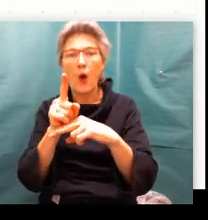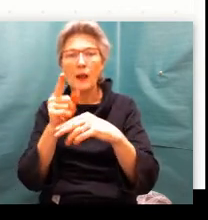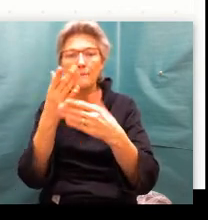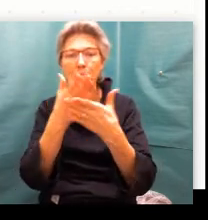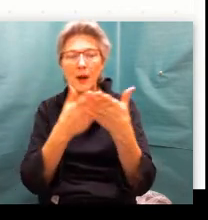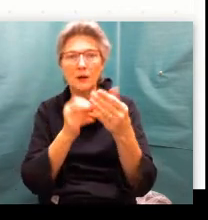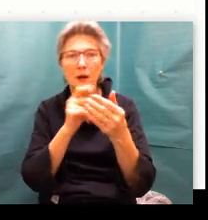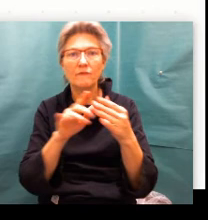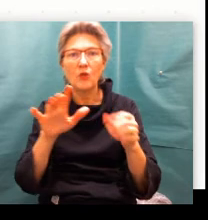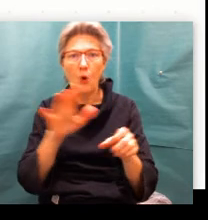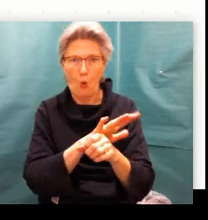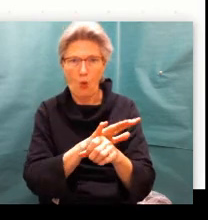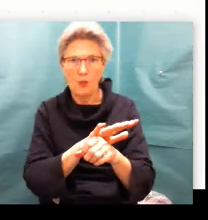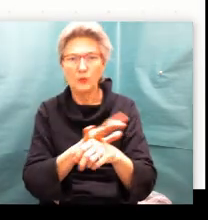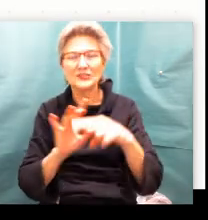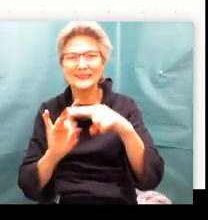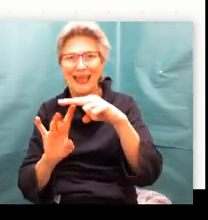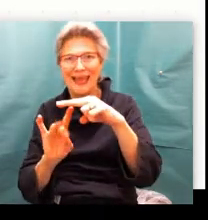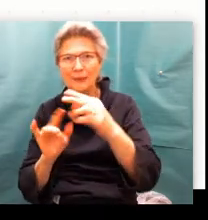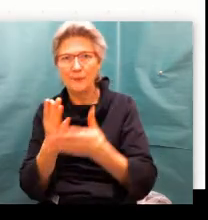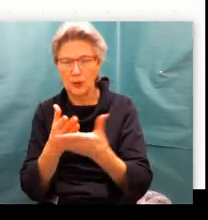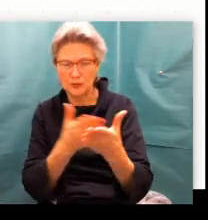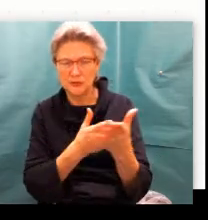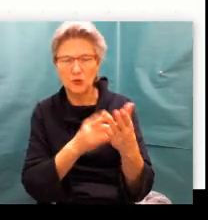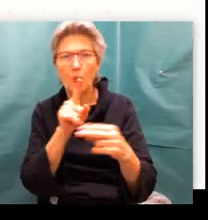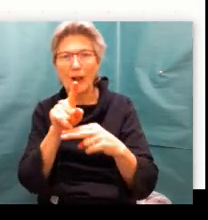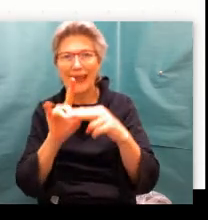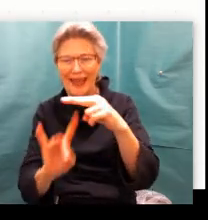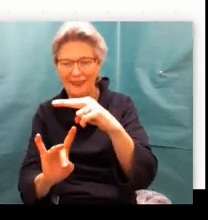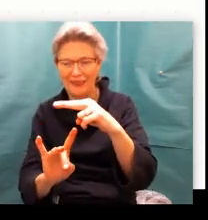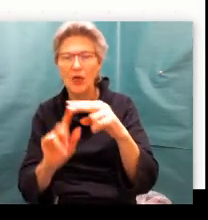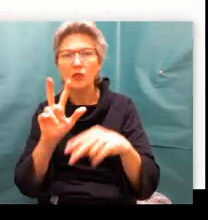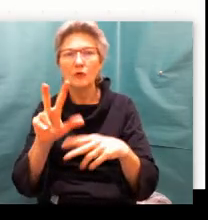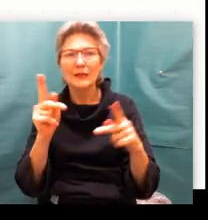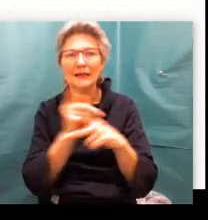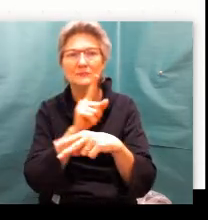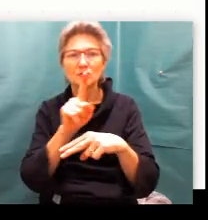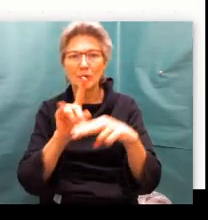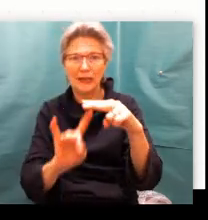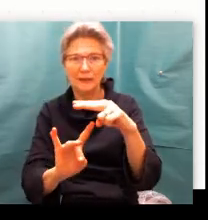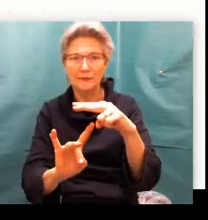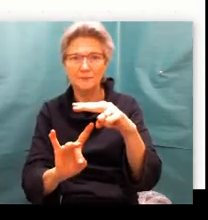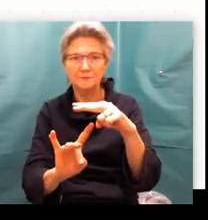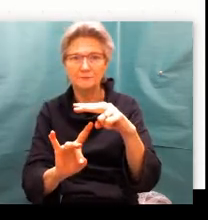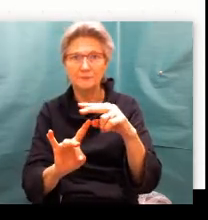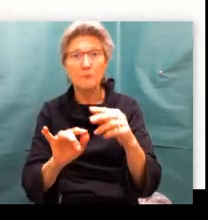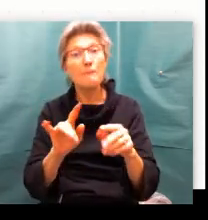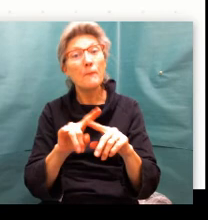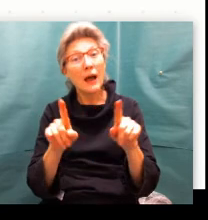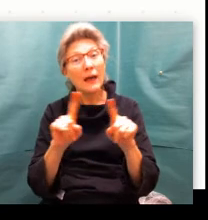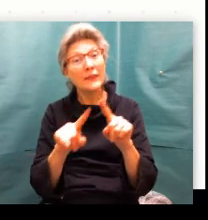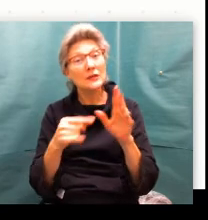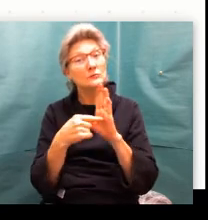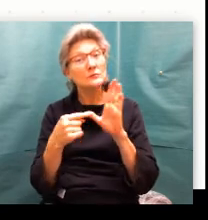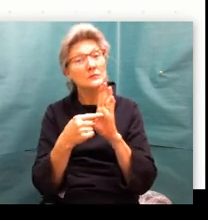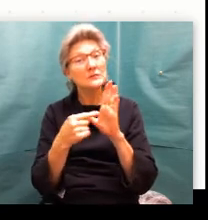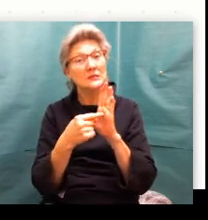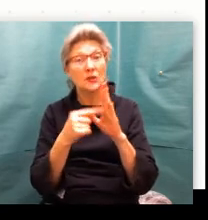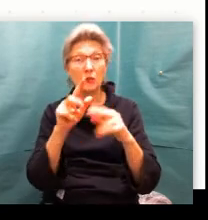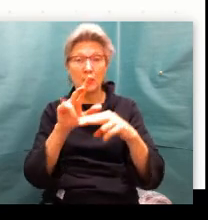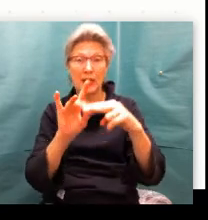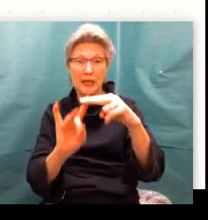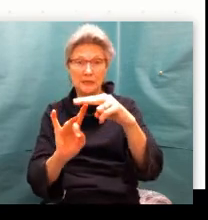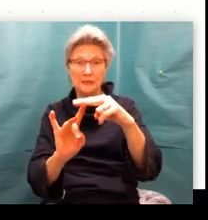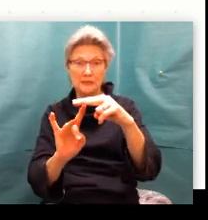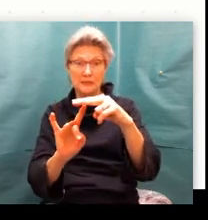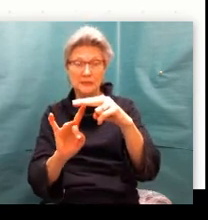whole, which is 8 parts, so 1/8. So 3 times 1/8. But that's just representing 3/8,